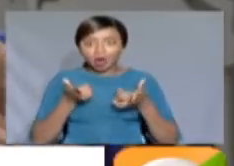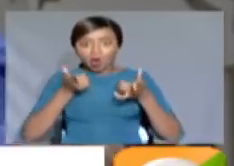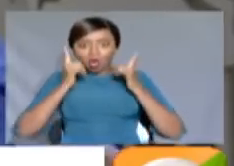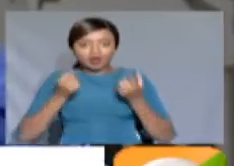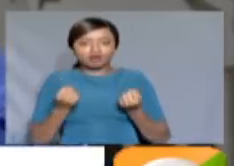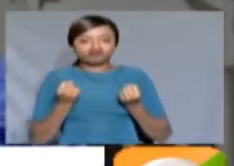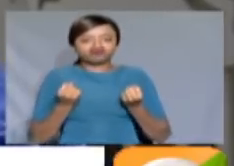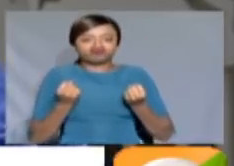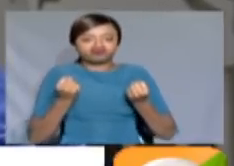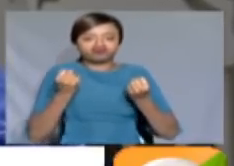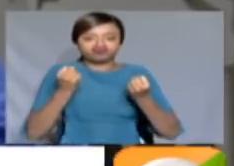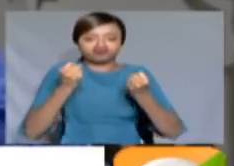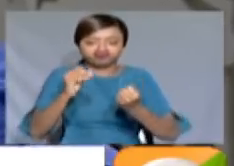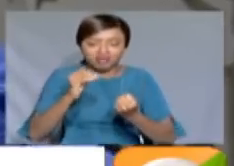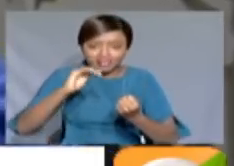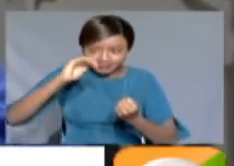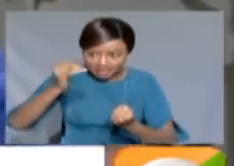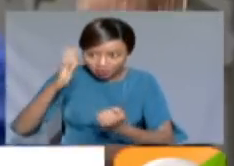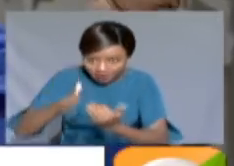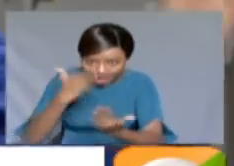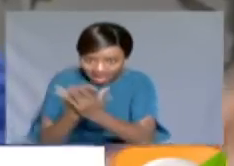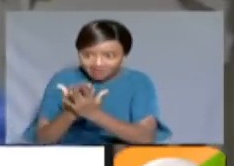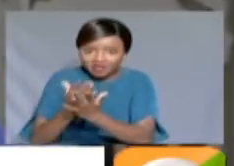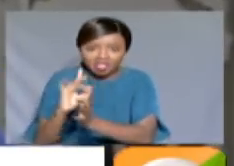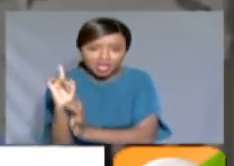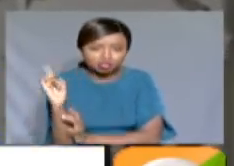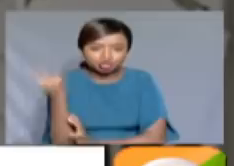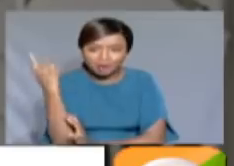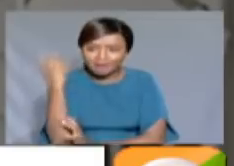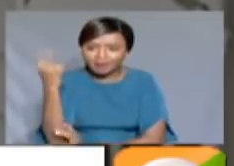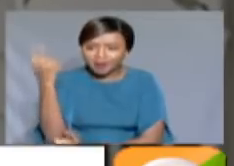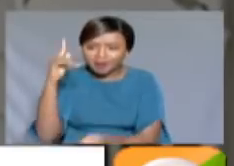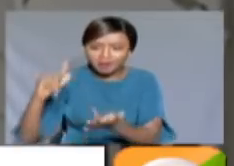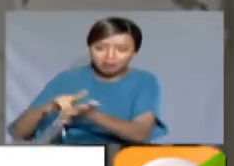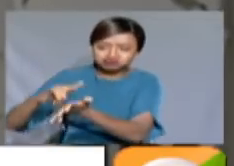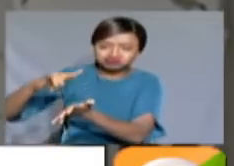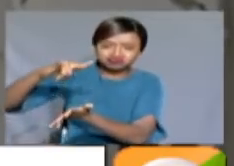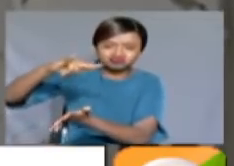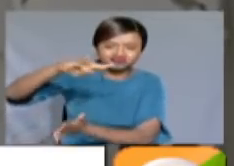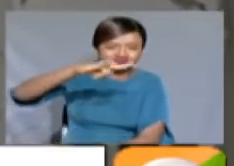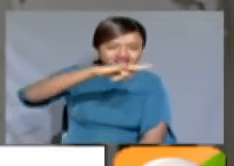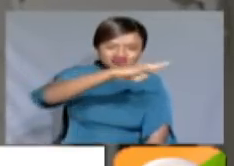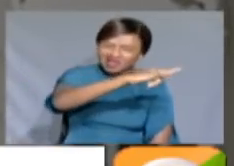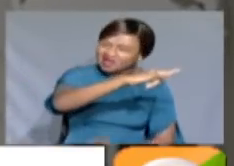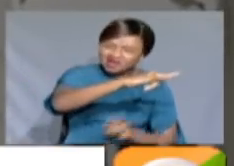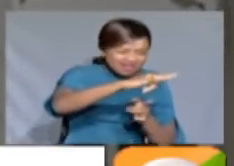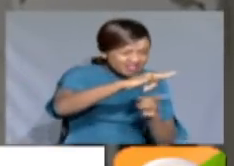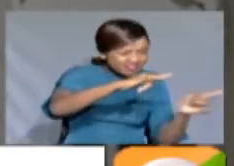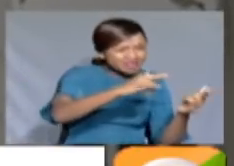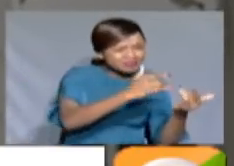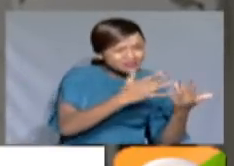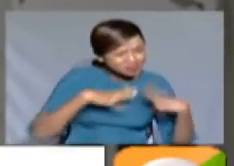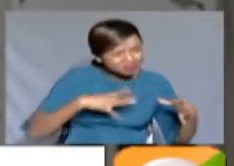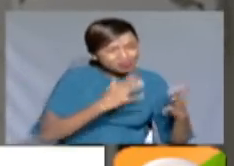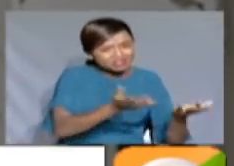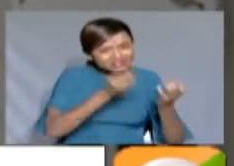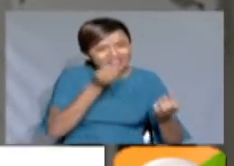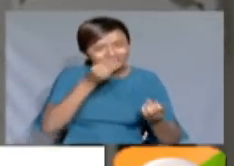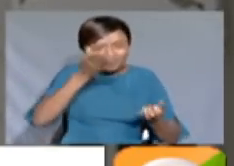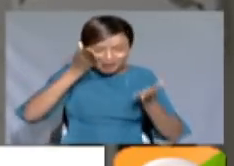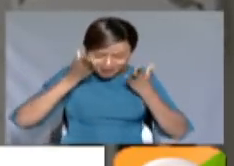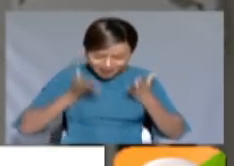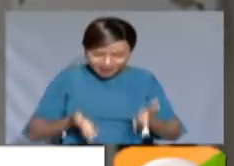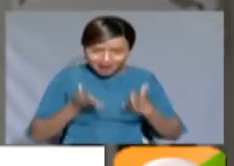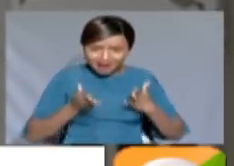all the way to a town katikati, ndo mtumia ndege kuwapelekea wale watu, they need it right now. And I don't think we need to worry about how much it will cost